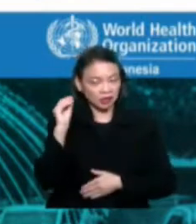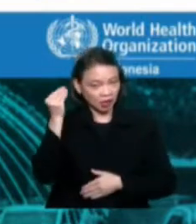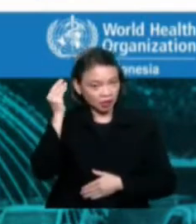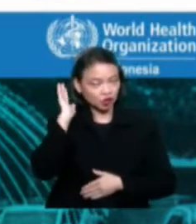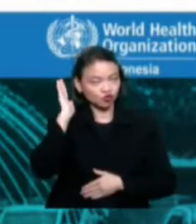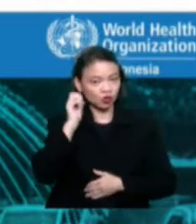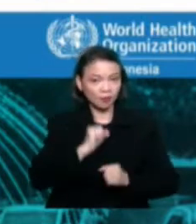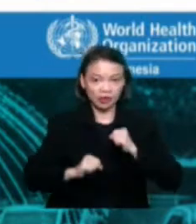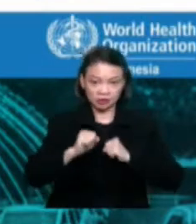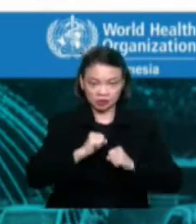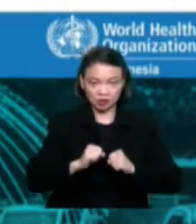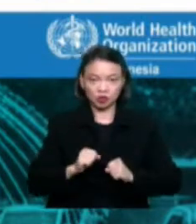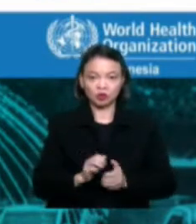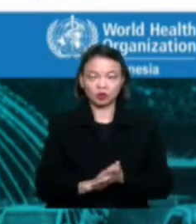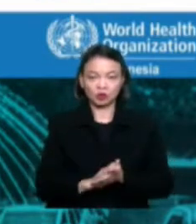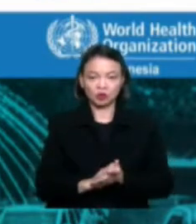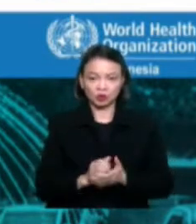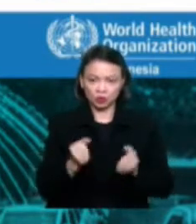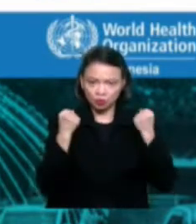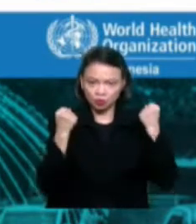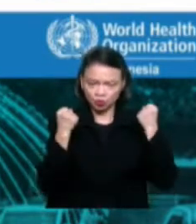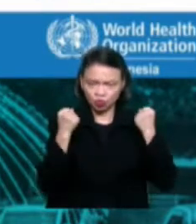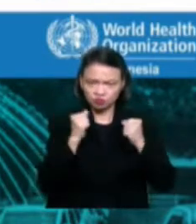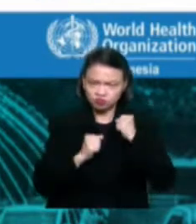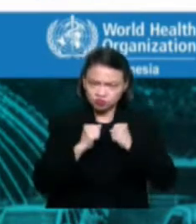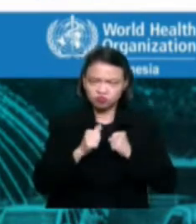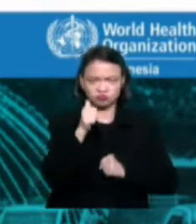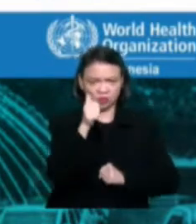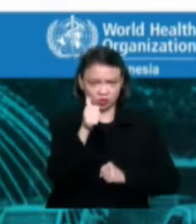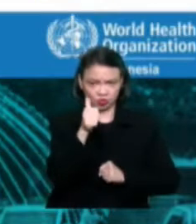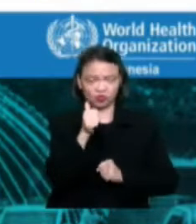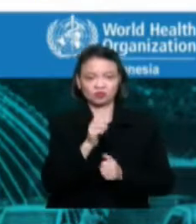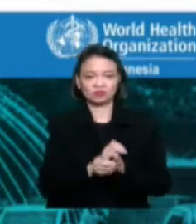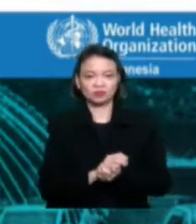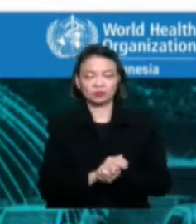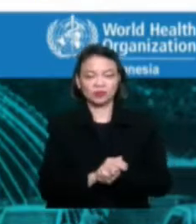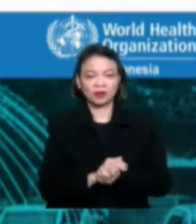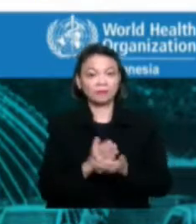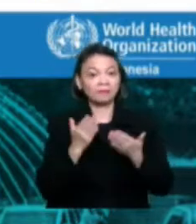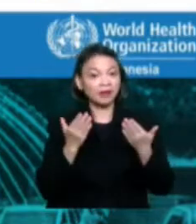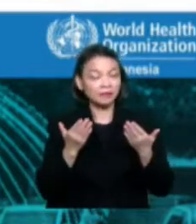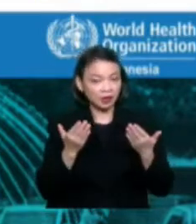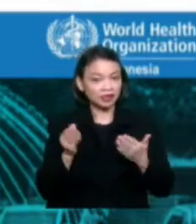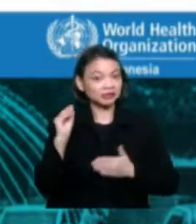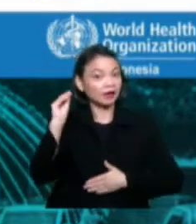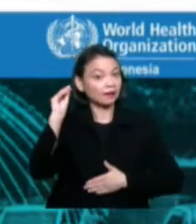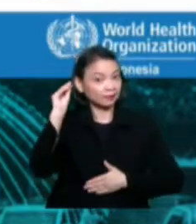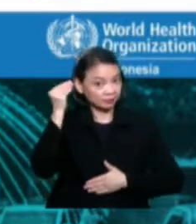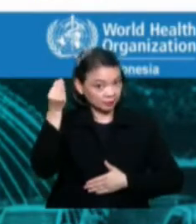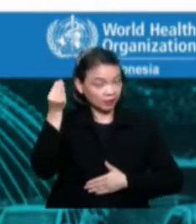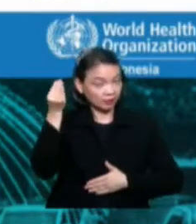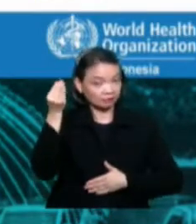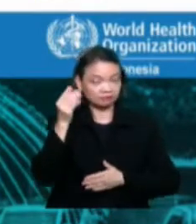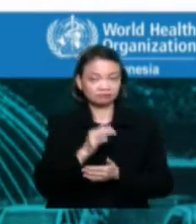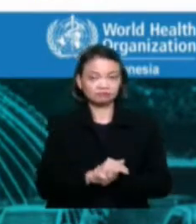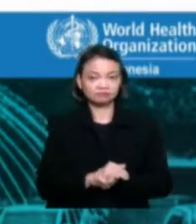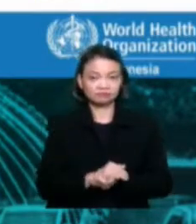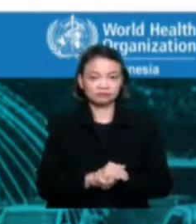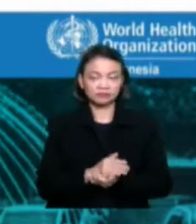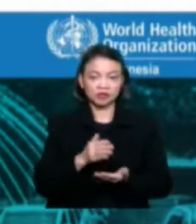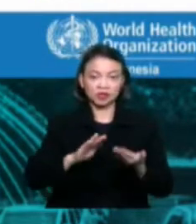how can we get, as Prof. Pandu said, make Jakarta into like Indonesia, into Singapore, or Seoul